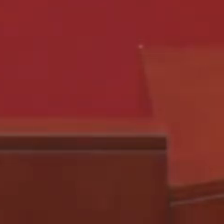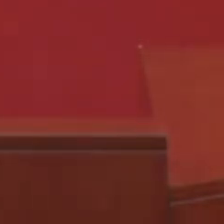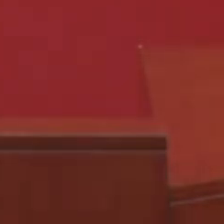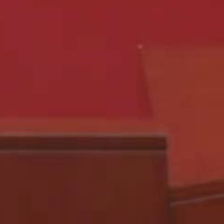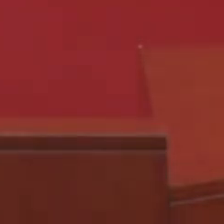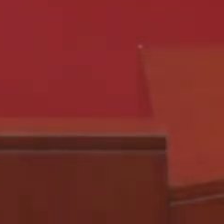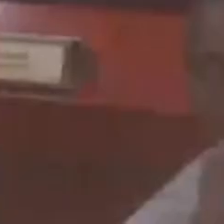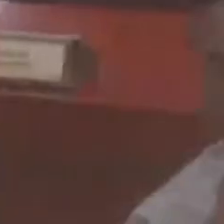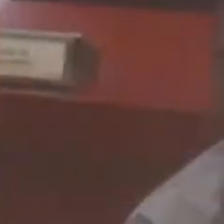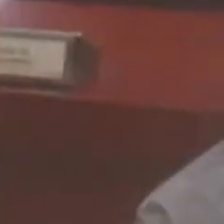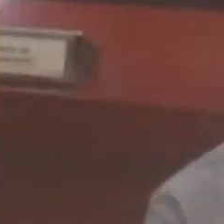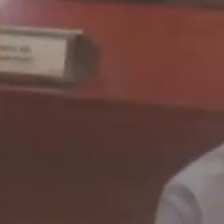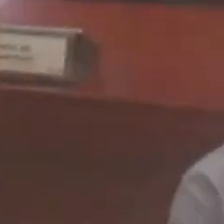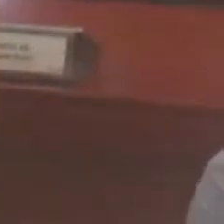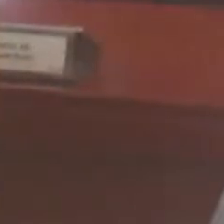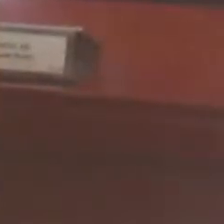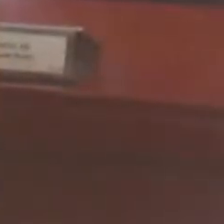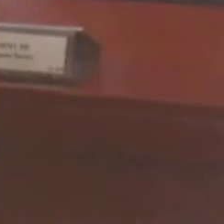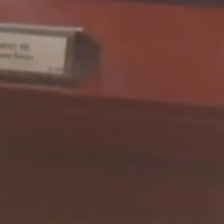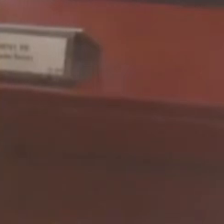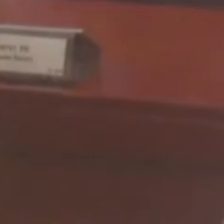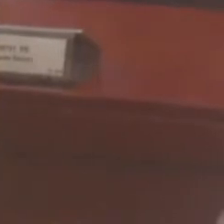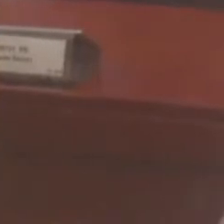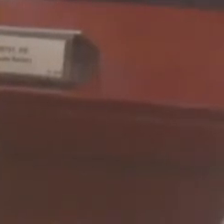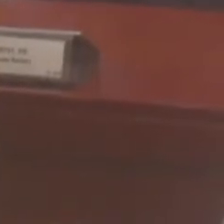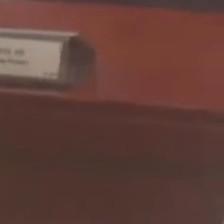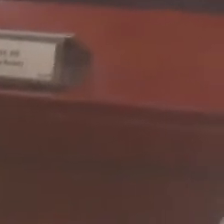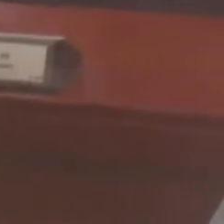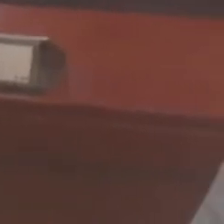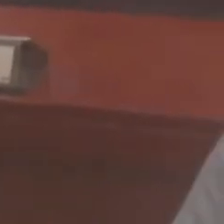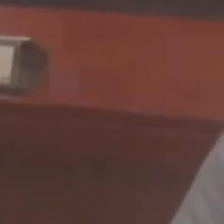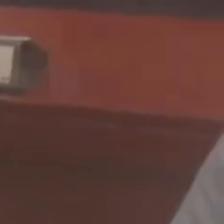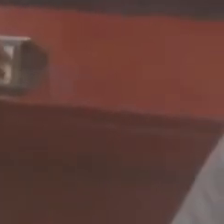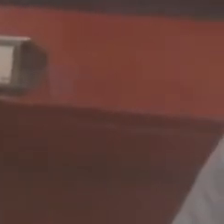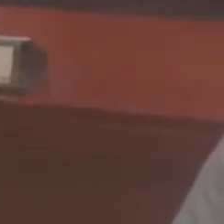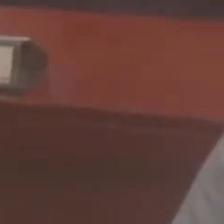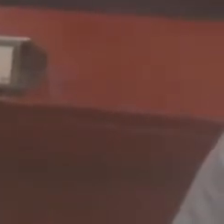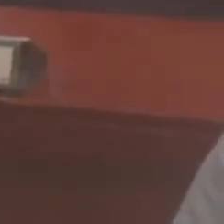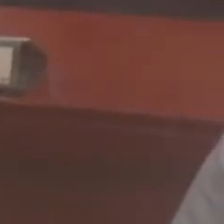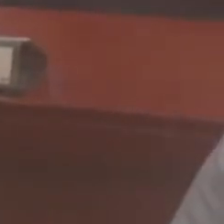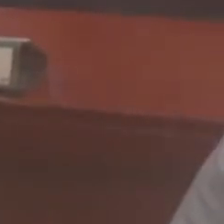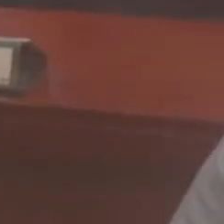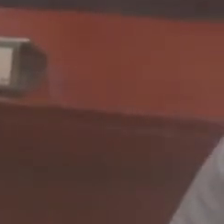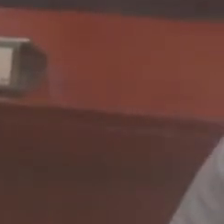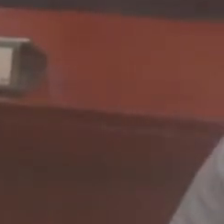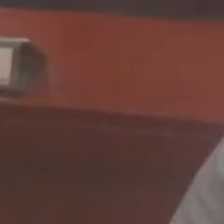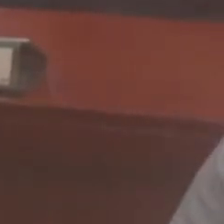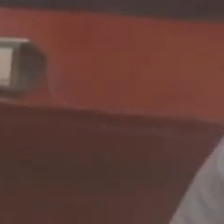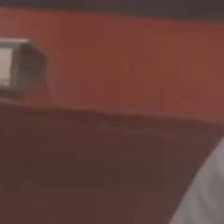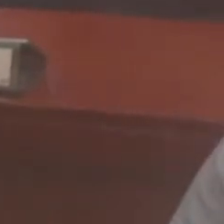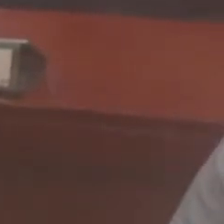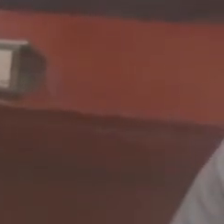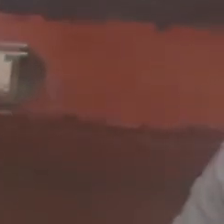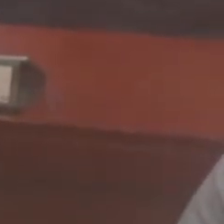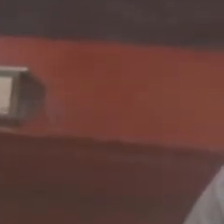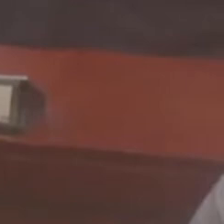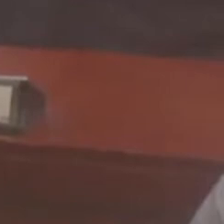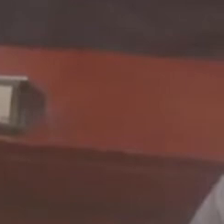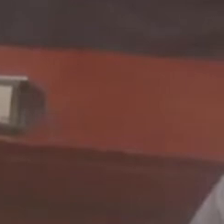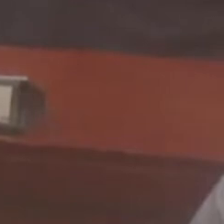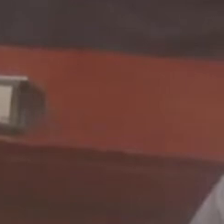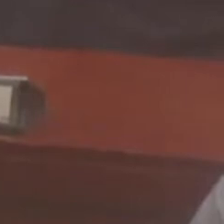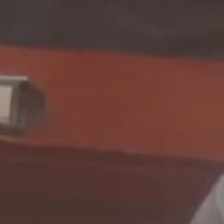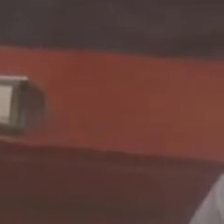we've agreed to take the last statement to eulogize our late colleague for Kumeru, the Honorable